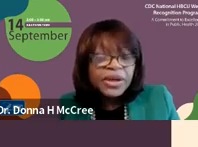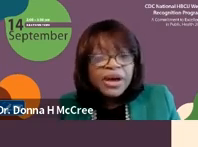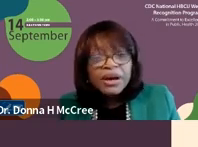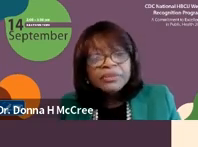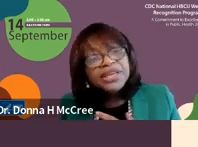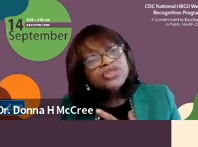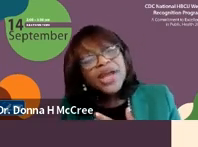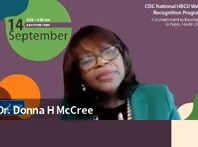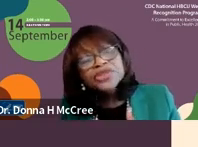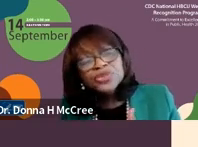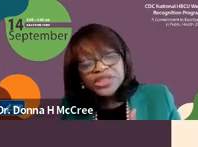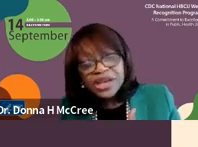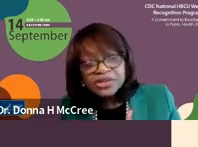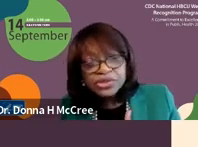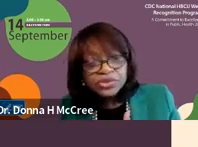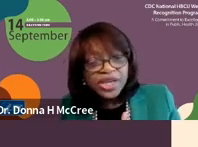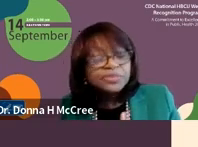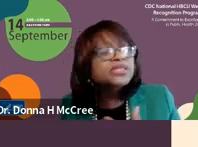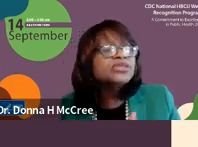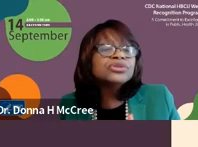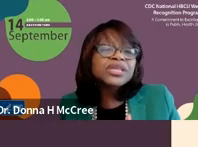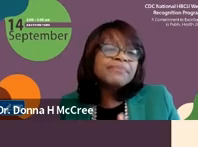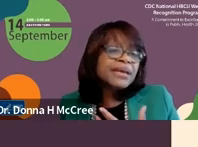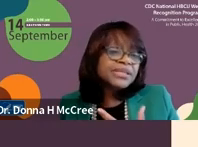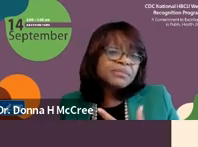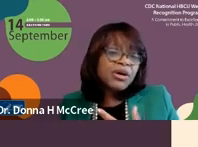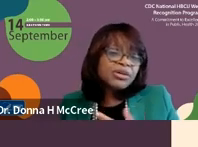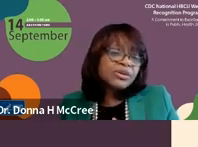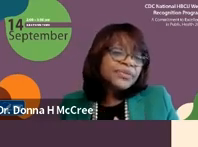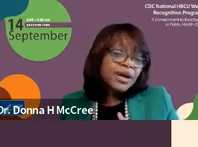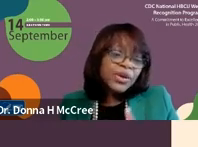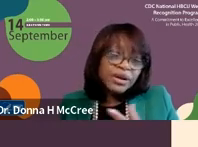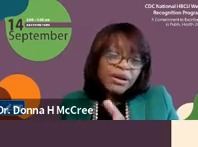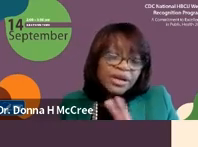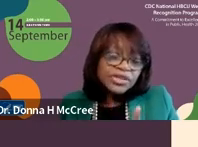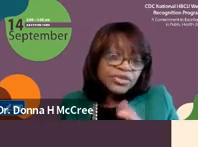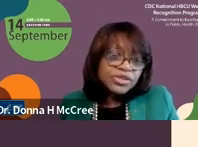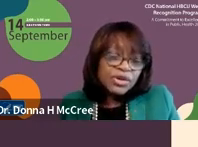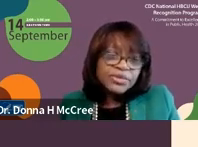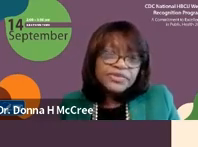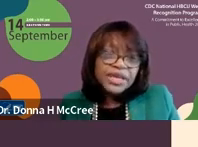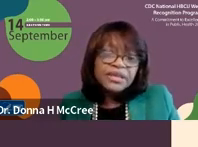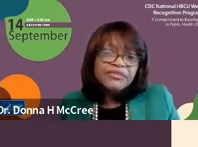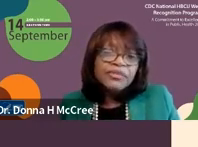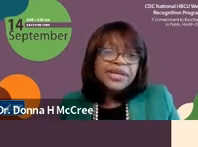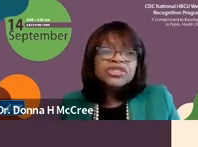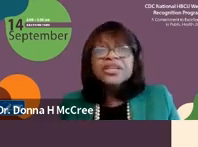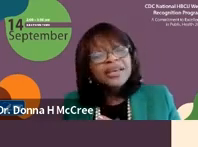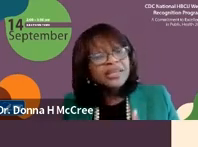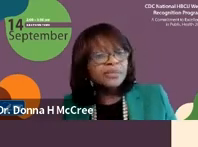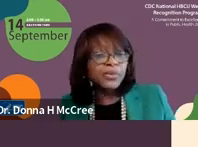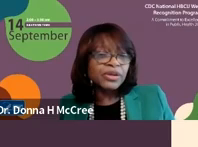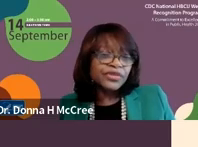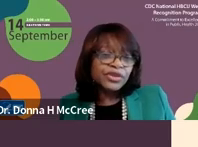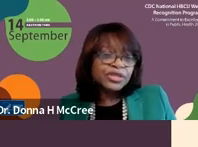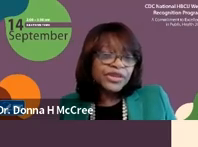available. Make sure we're able to reach out to HBCUs that may be smaller or where there are issues in terms of getting information.